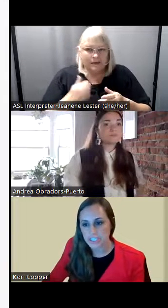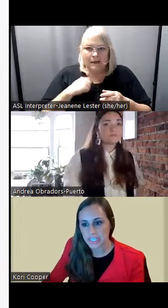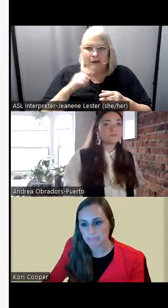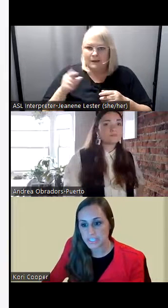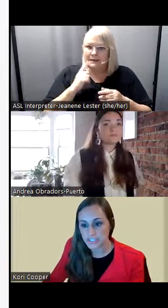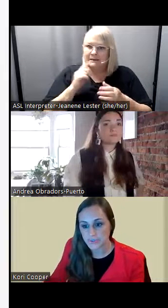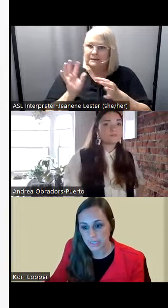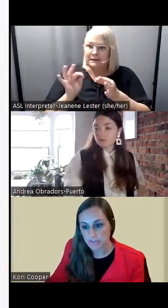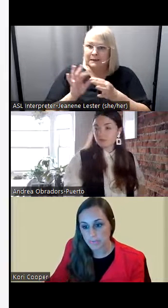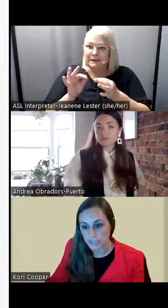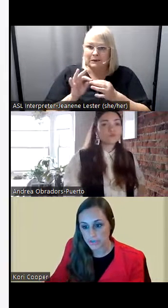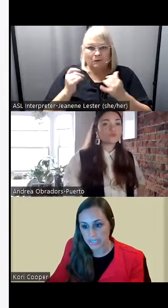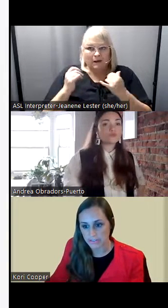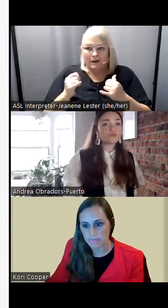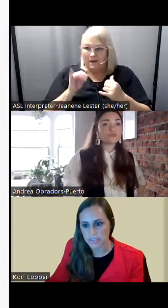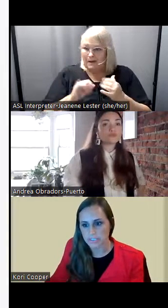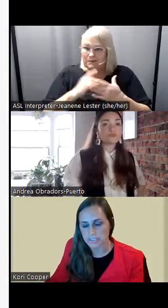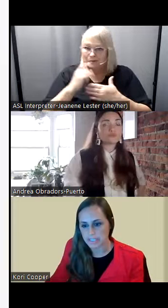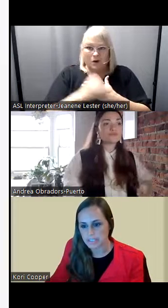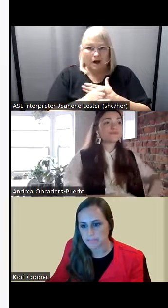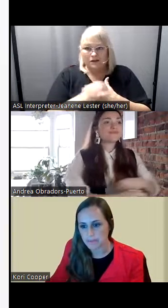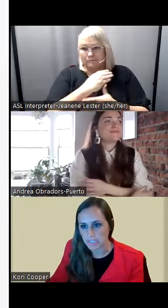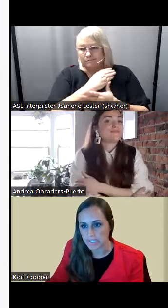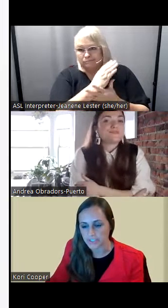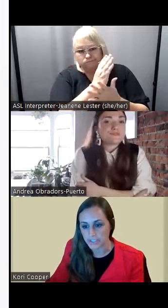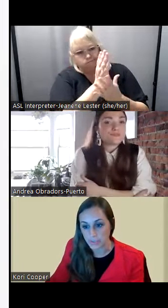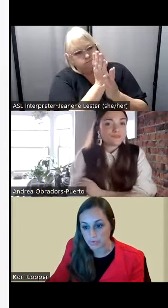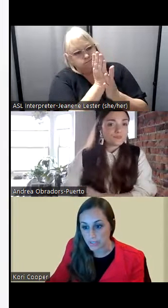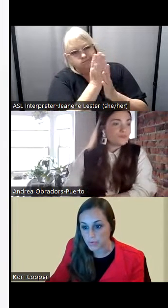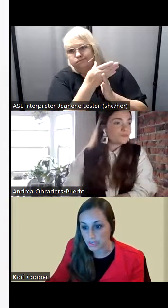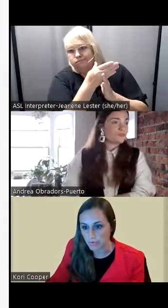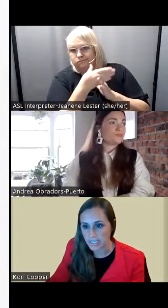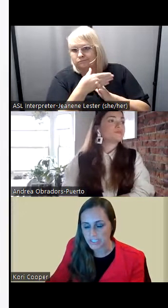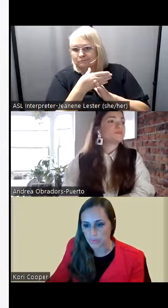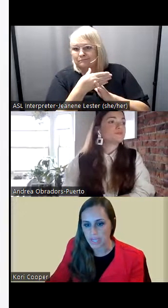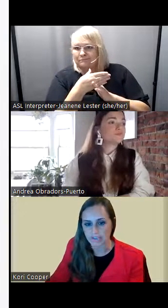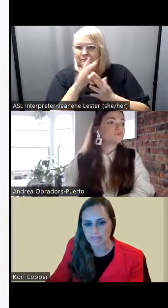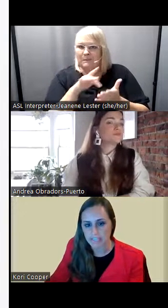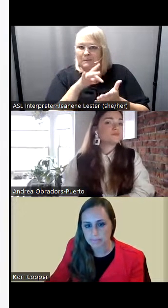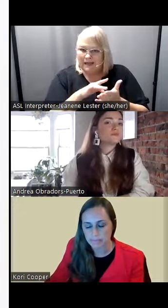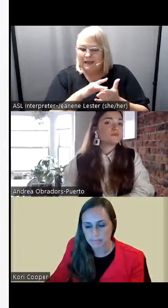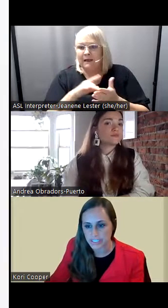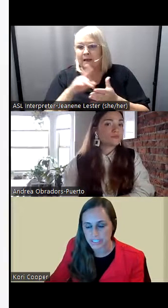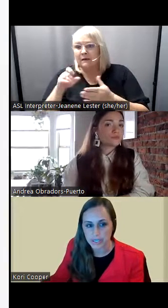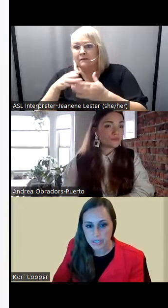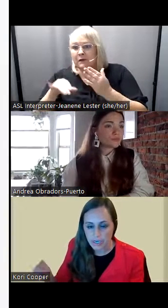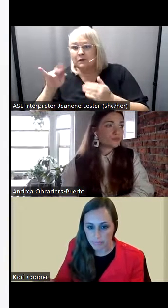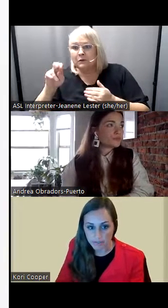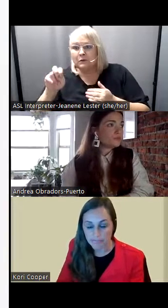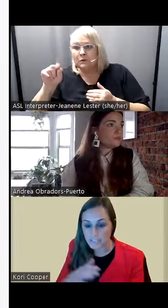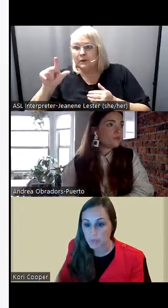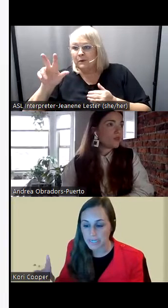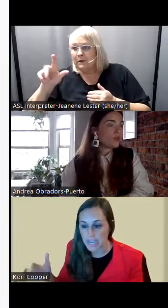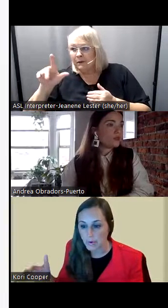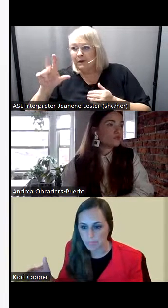we're actually midstream of our project right now. This project isn't slated to be complete until June of 2023. So we have a phased implementation. We're